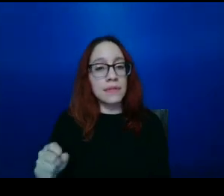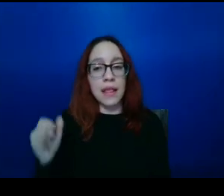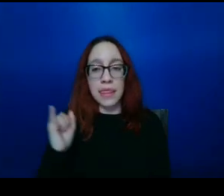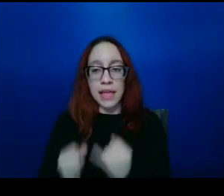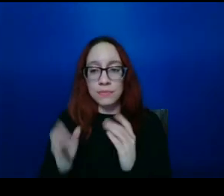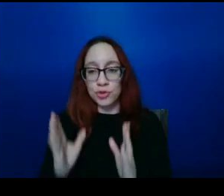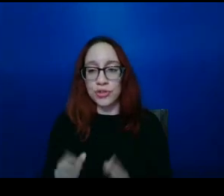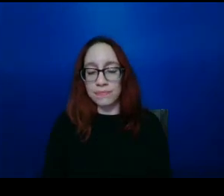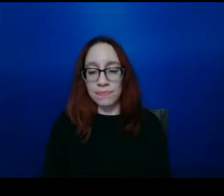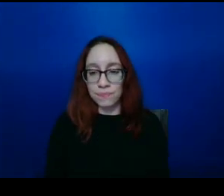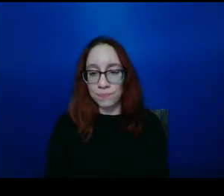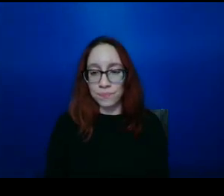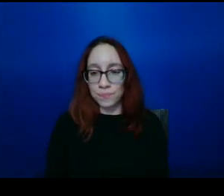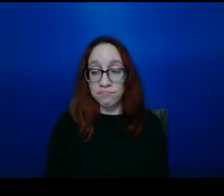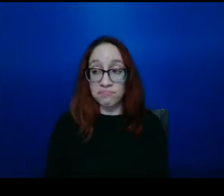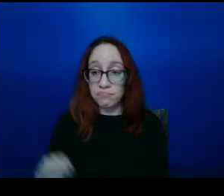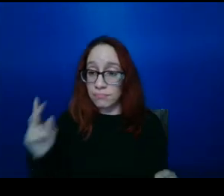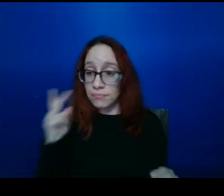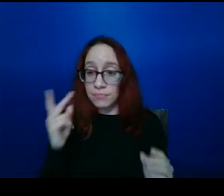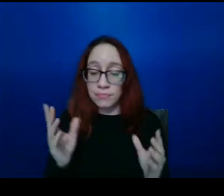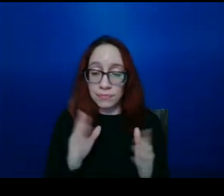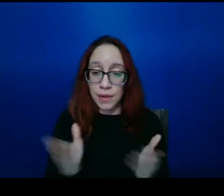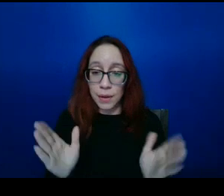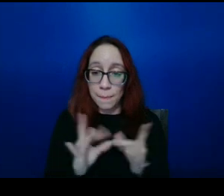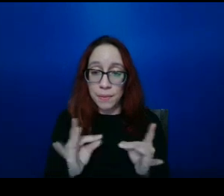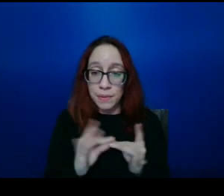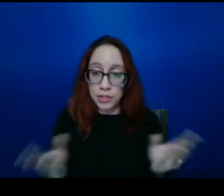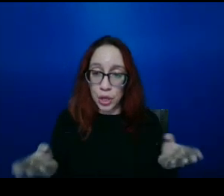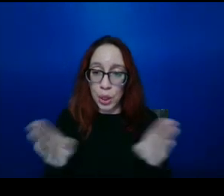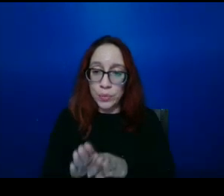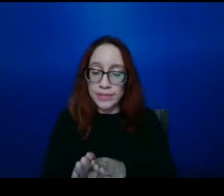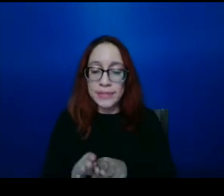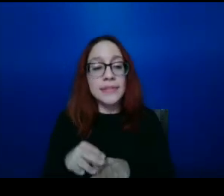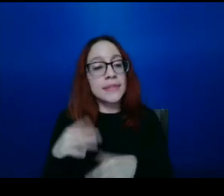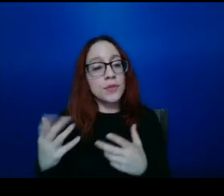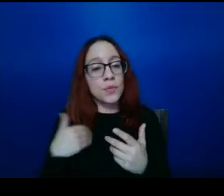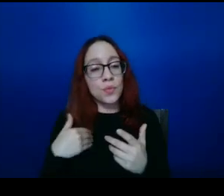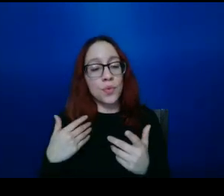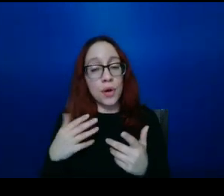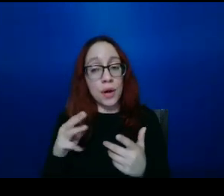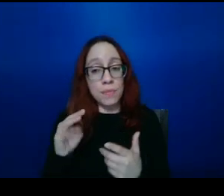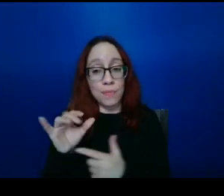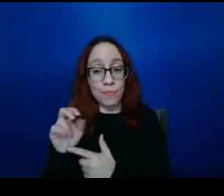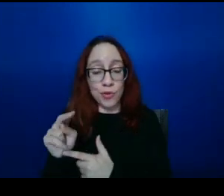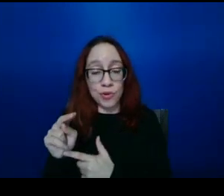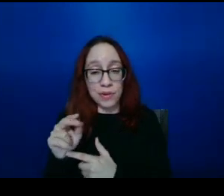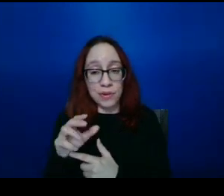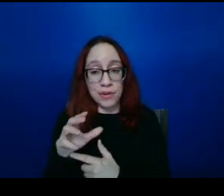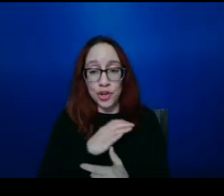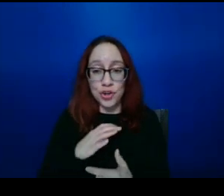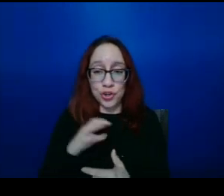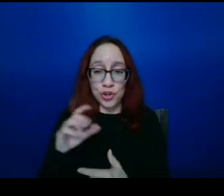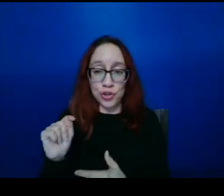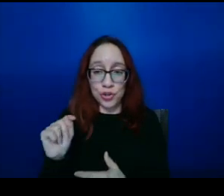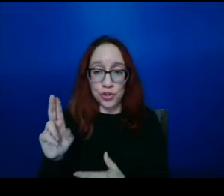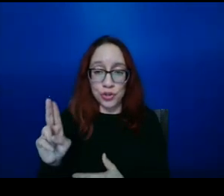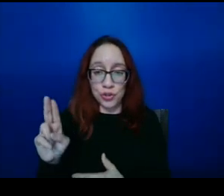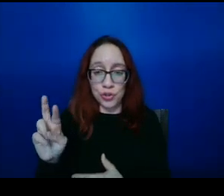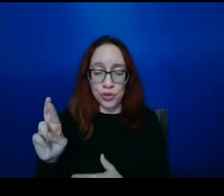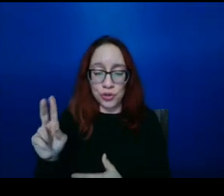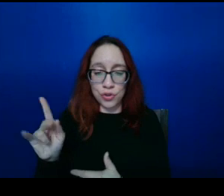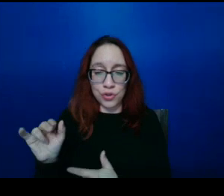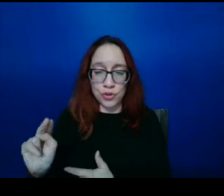one. Seeing none, public comments on this item are now closed. We have a motion before us from Commissioner Turkin with an amendment,